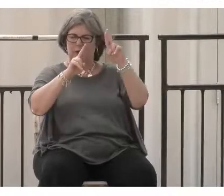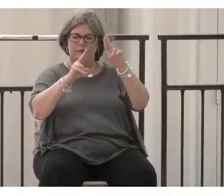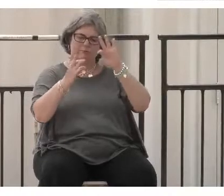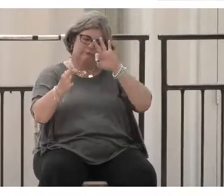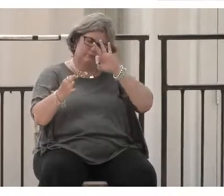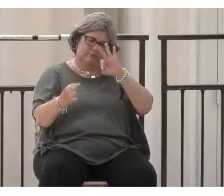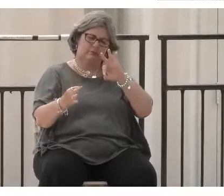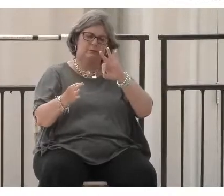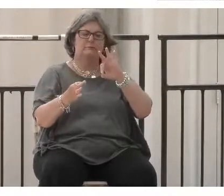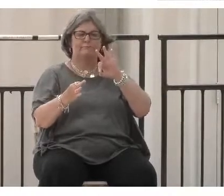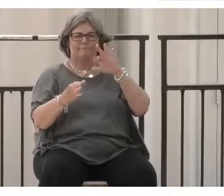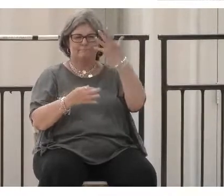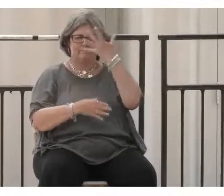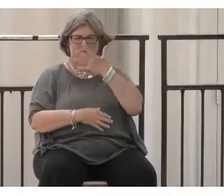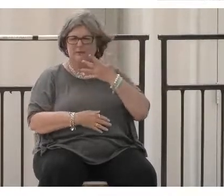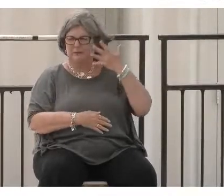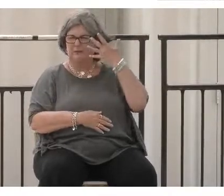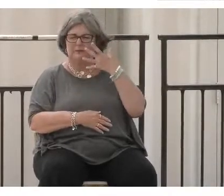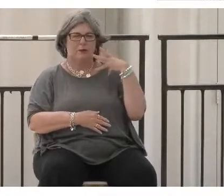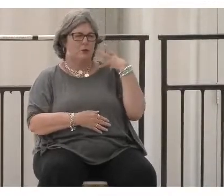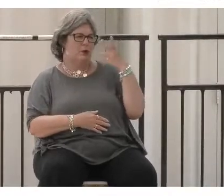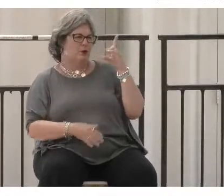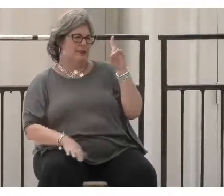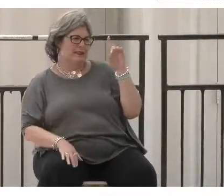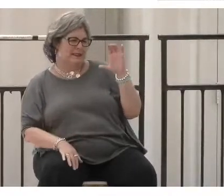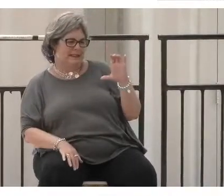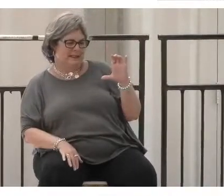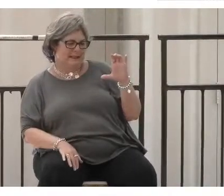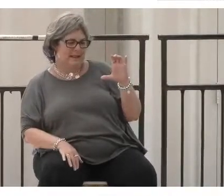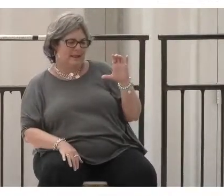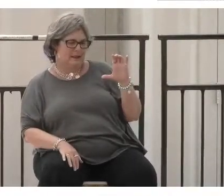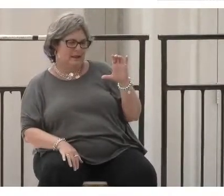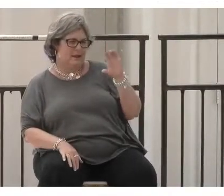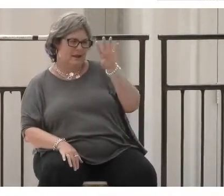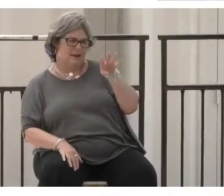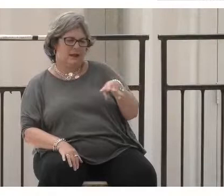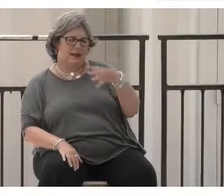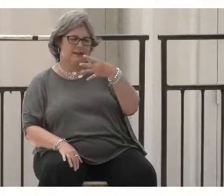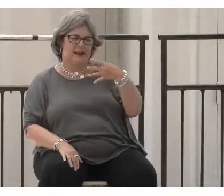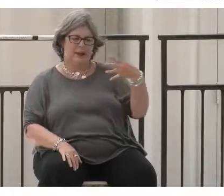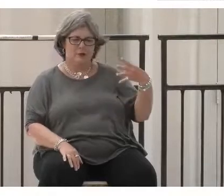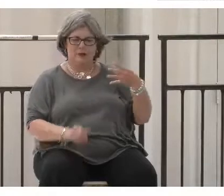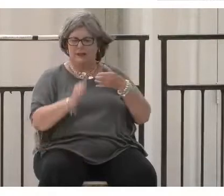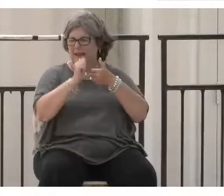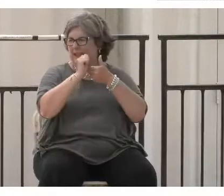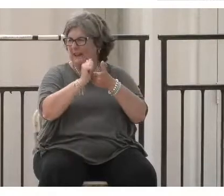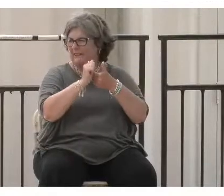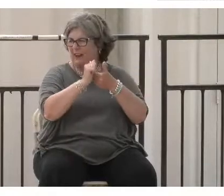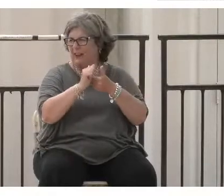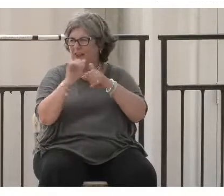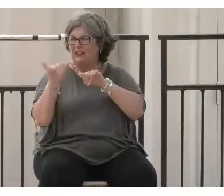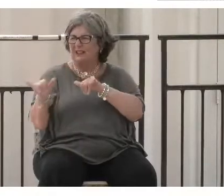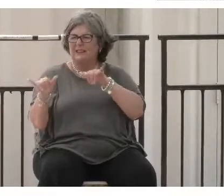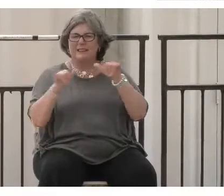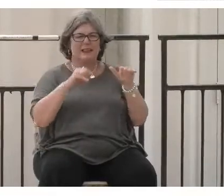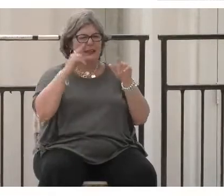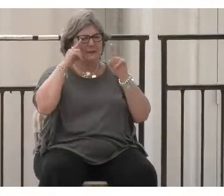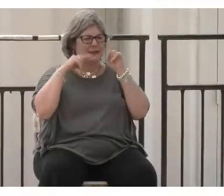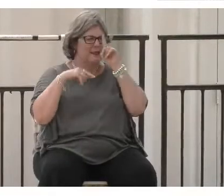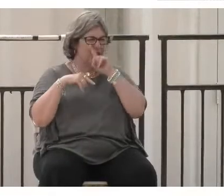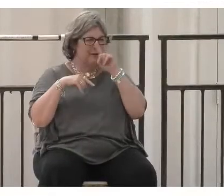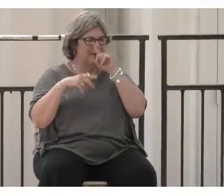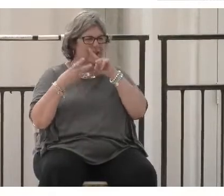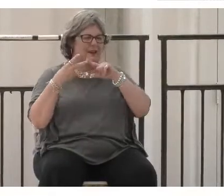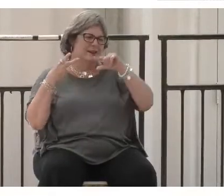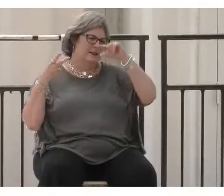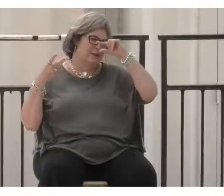its orientation. Now, Washington has a particular grid that follows. And same as in Abu Dhabi and in Al-Ain and in